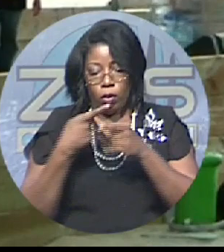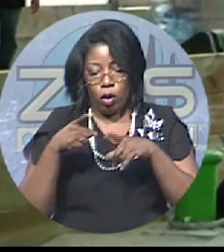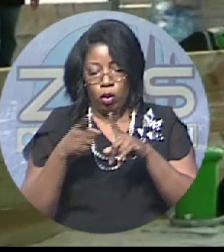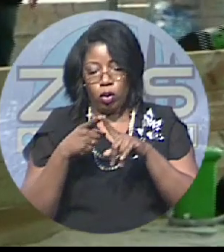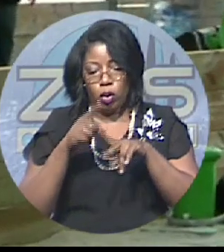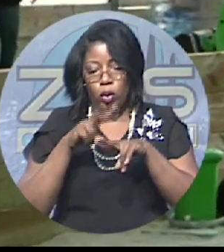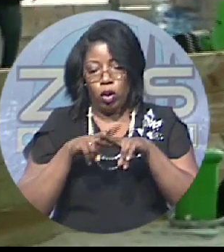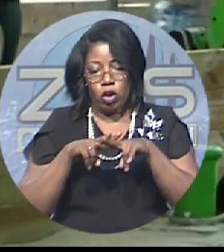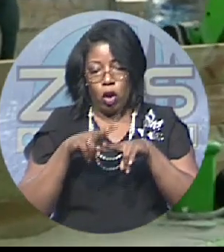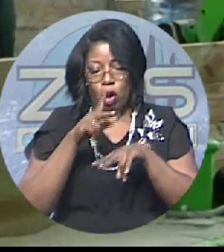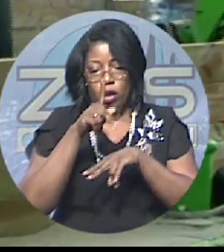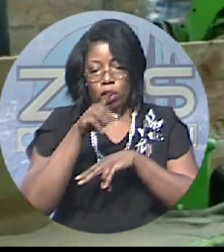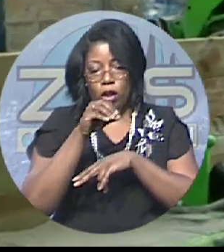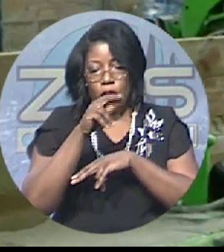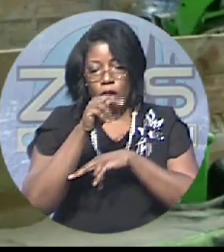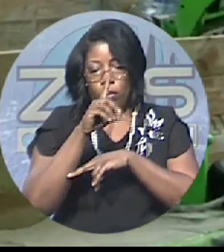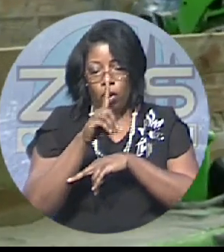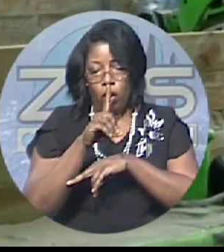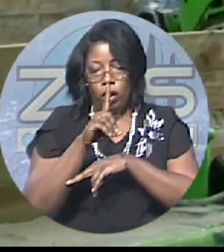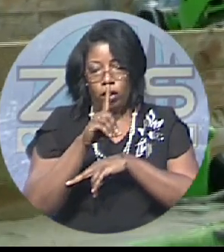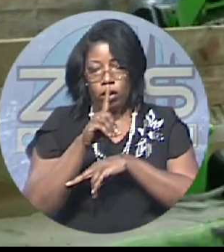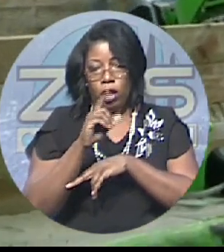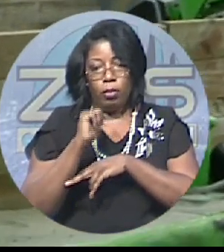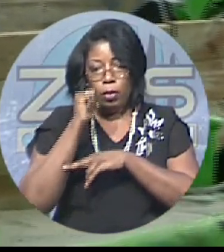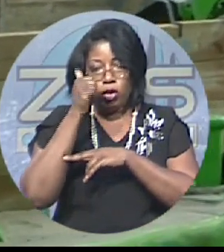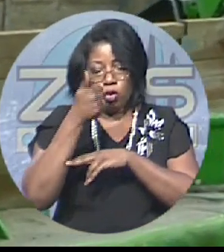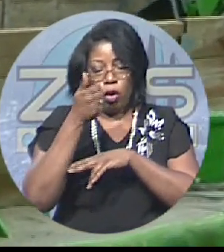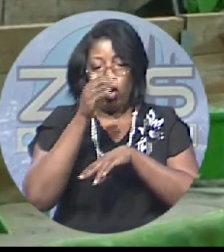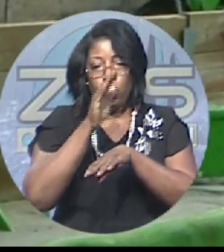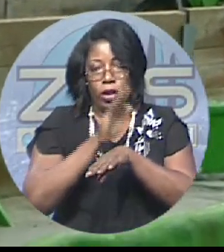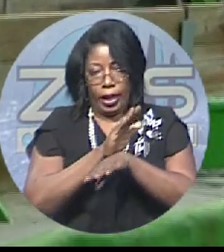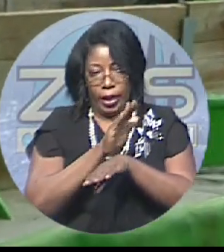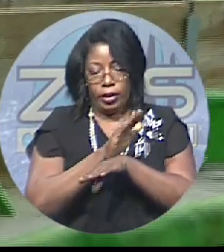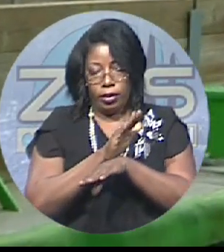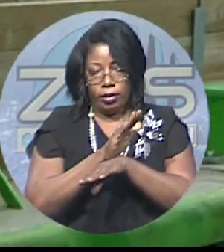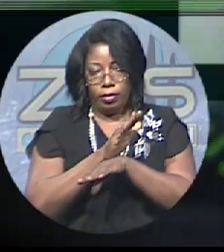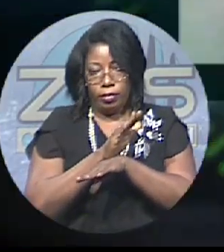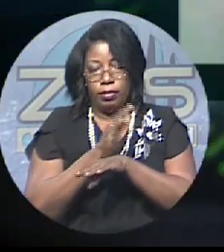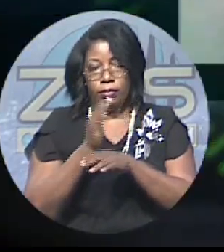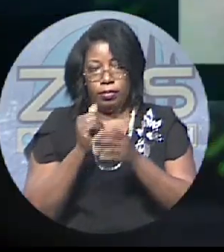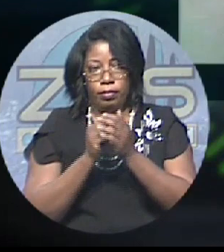Pond. I'm hoping to be there by tomorrow night sometime.